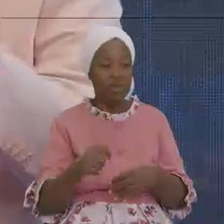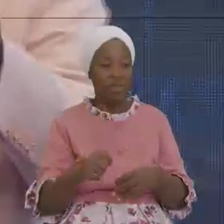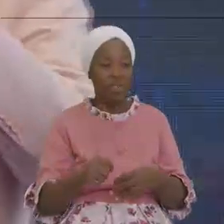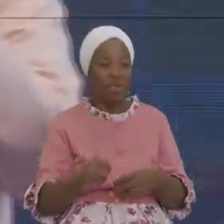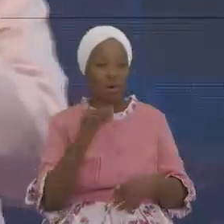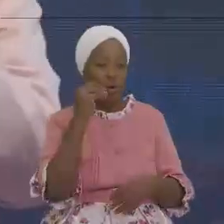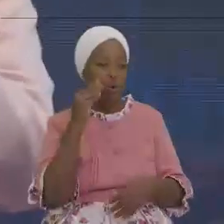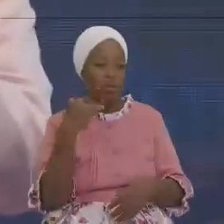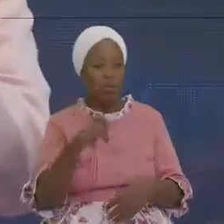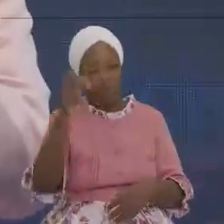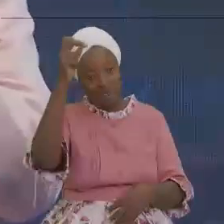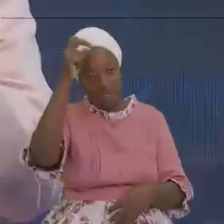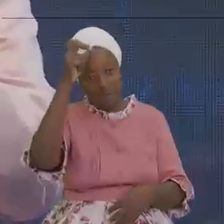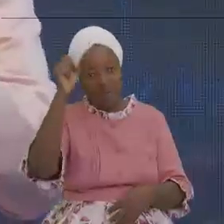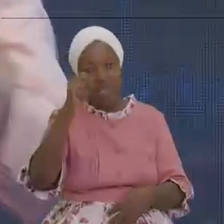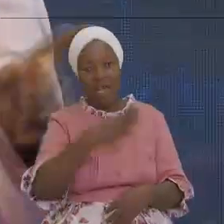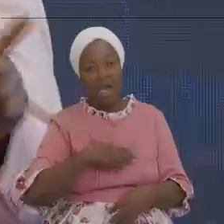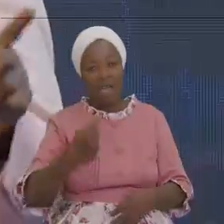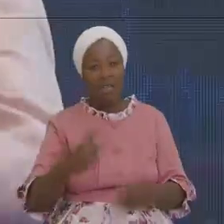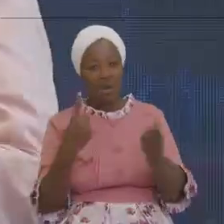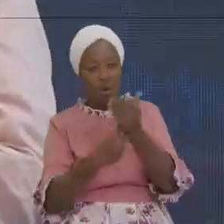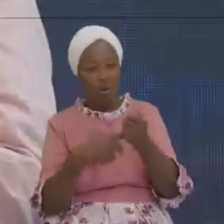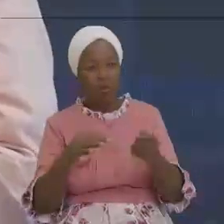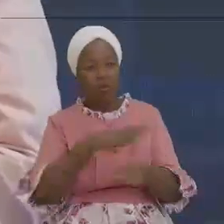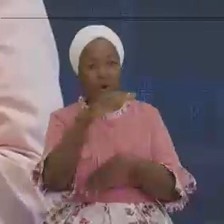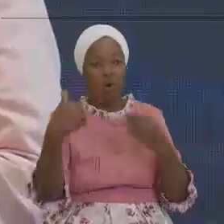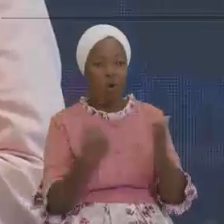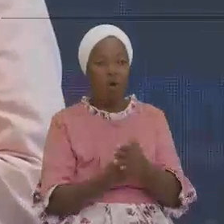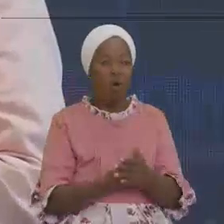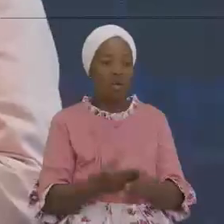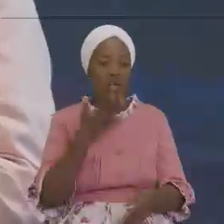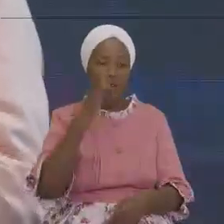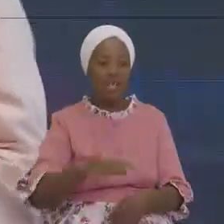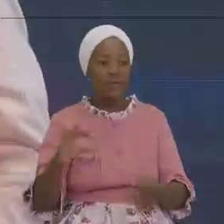and the hold of every foul spirit.